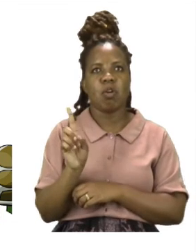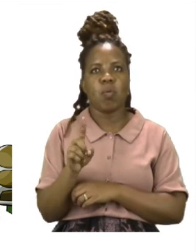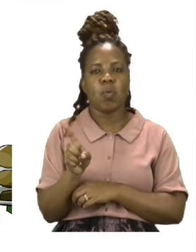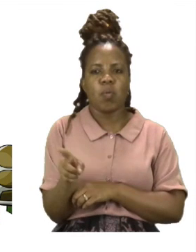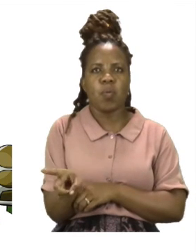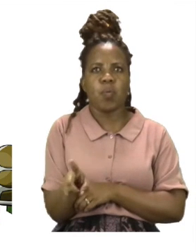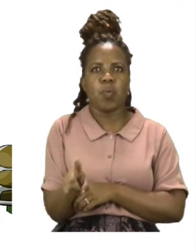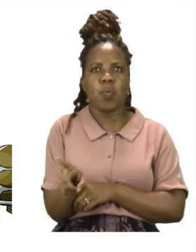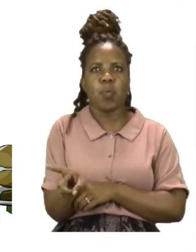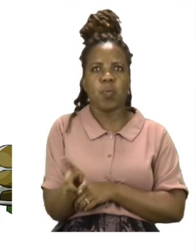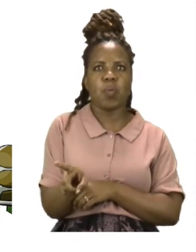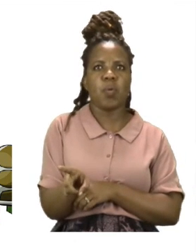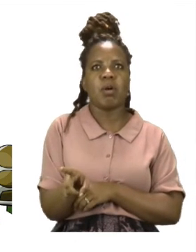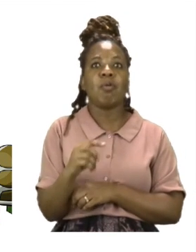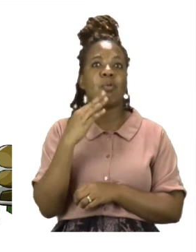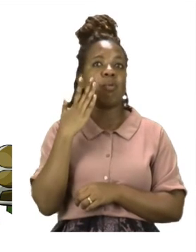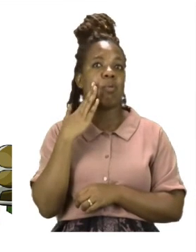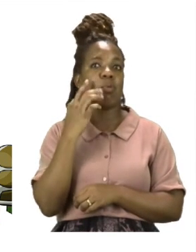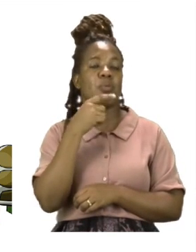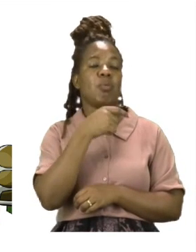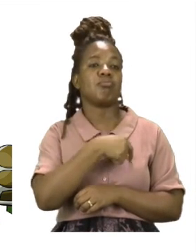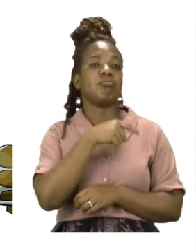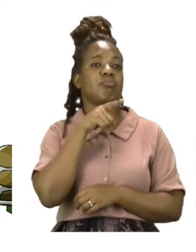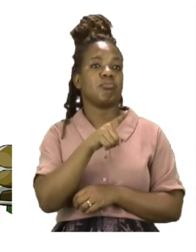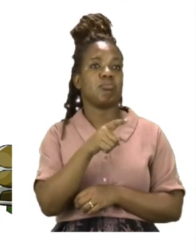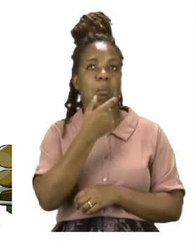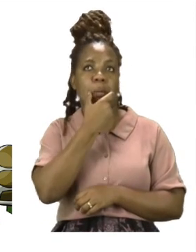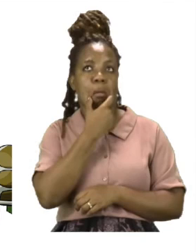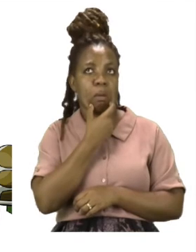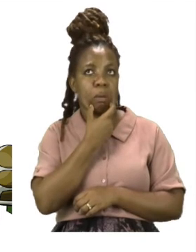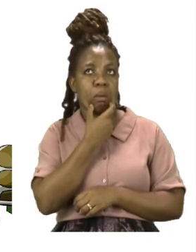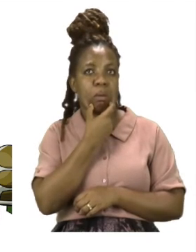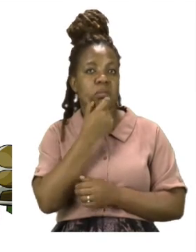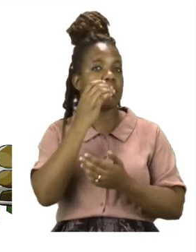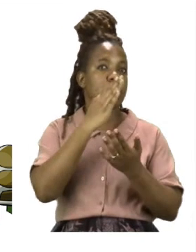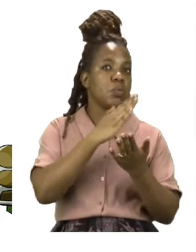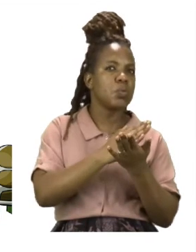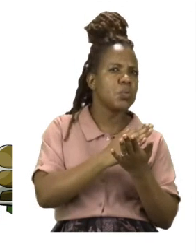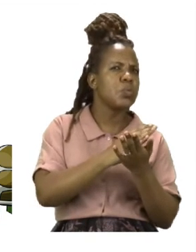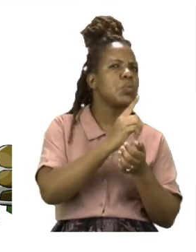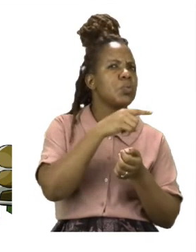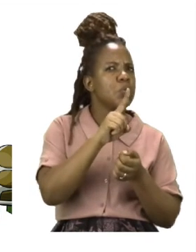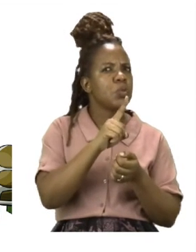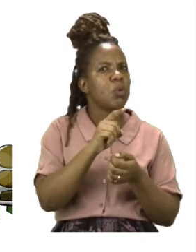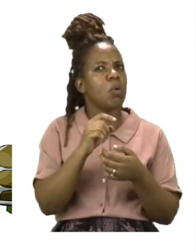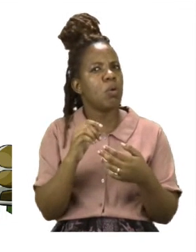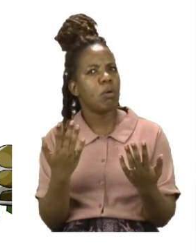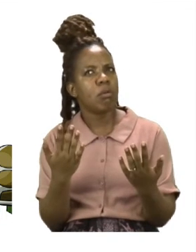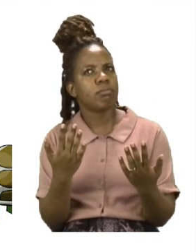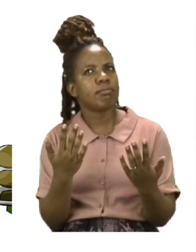she is sad. Is that true? Or is that